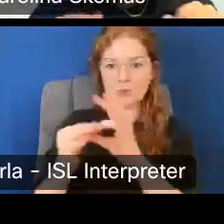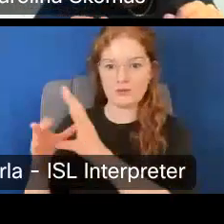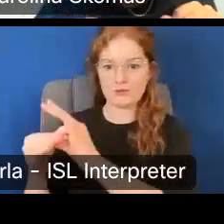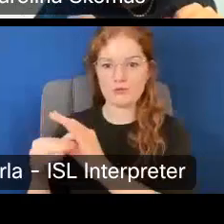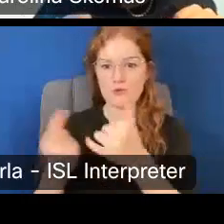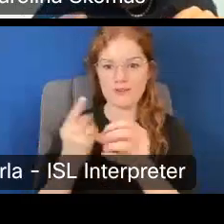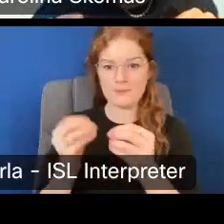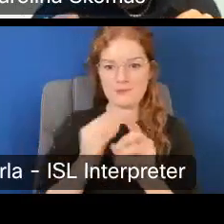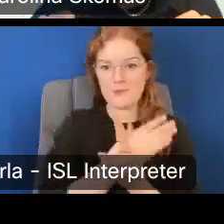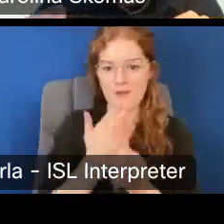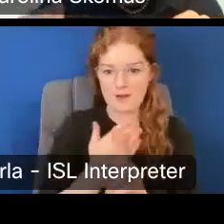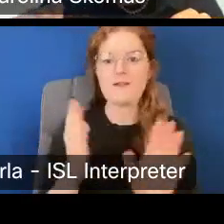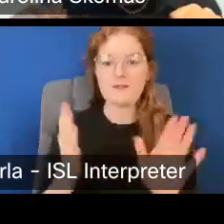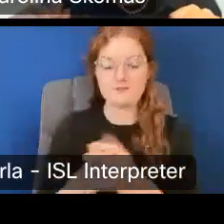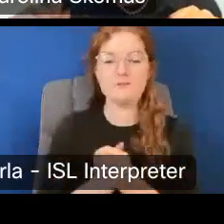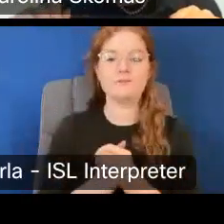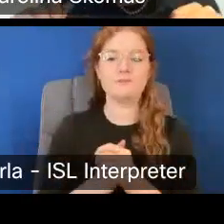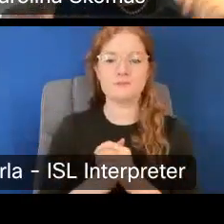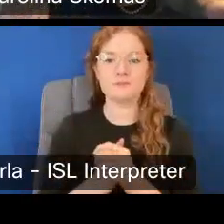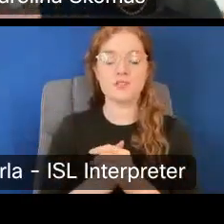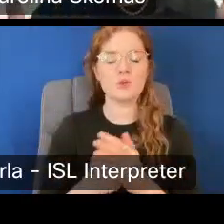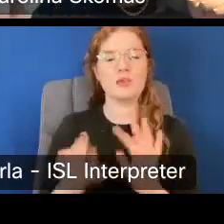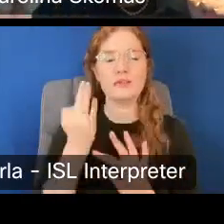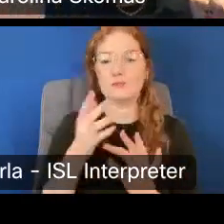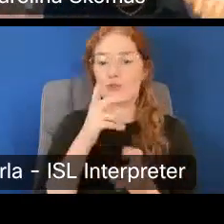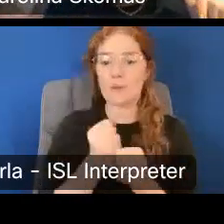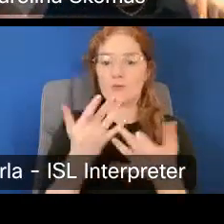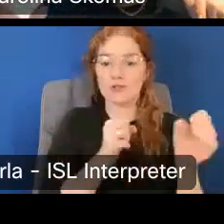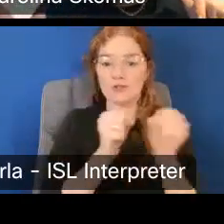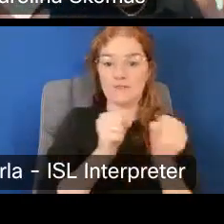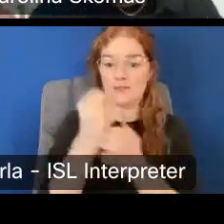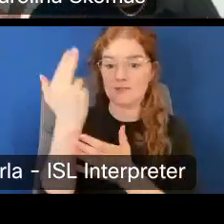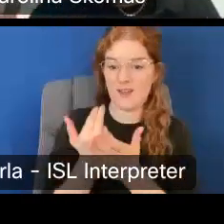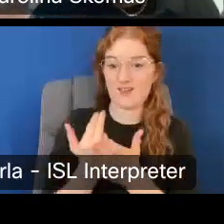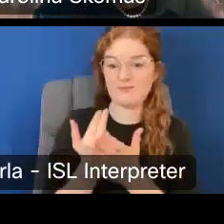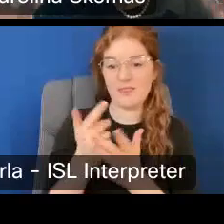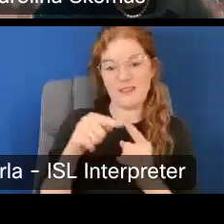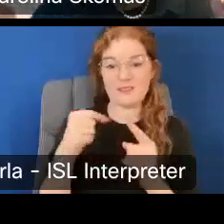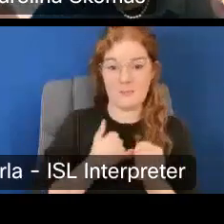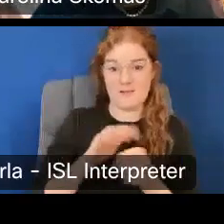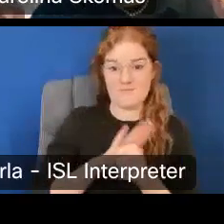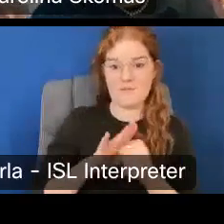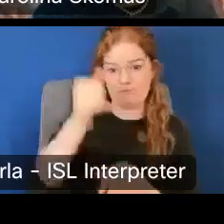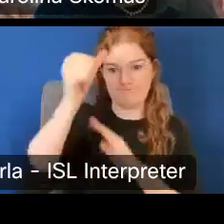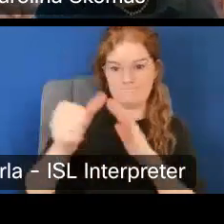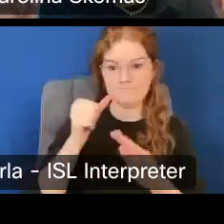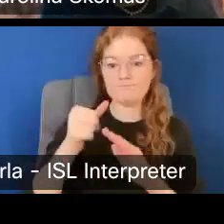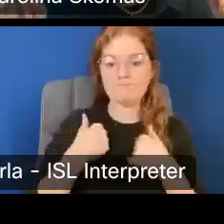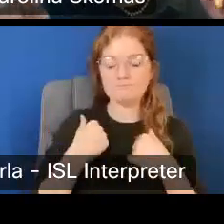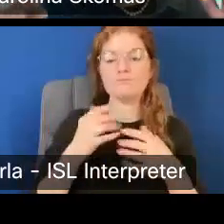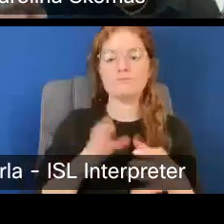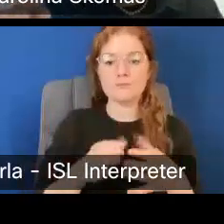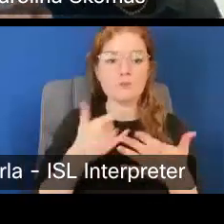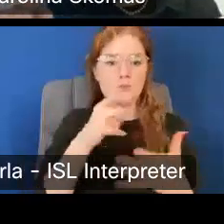far. When we talk about service design, that's kind of my area of expertise, and we talk